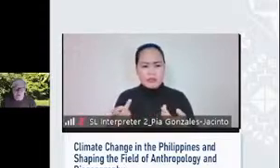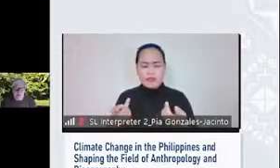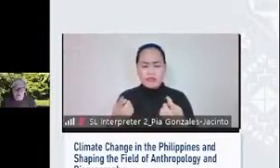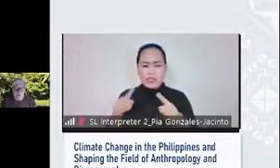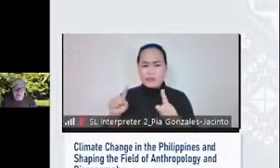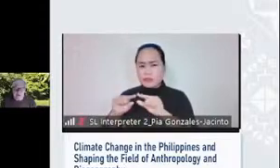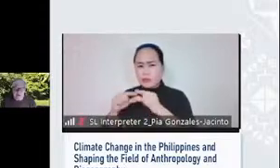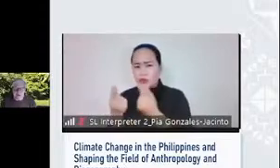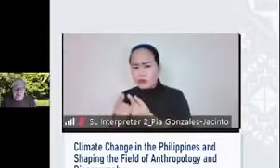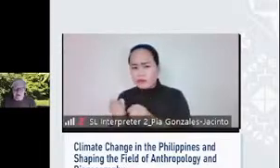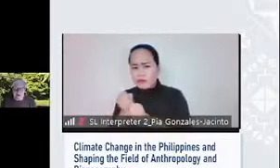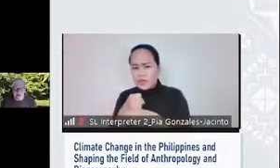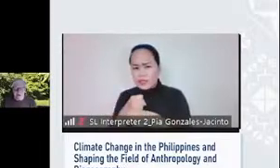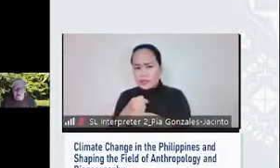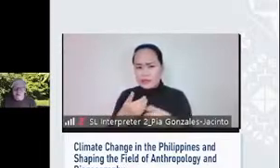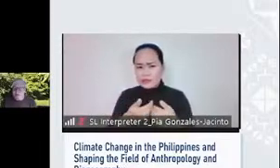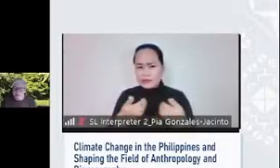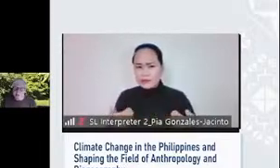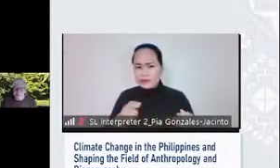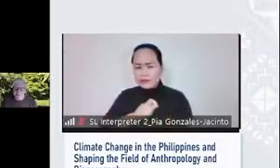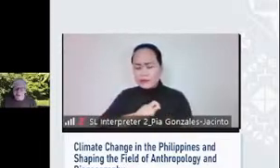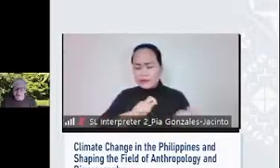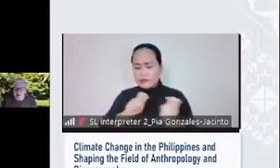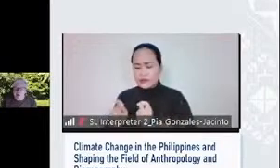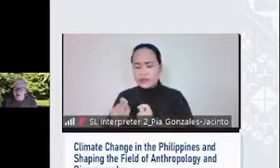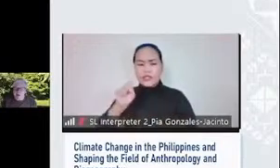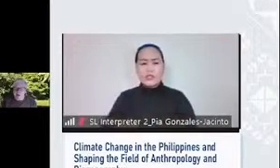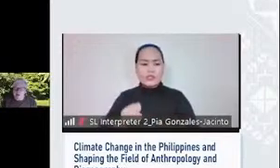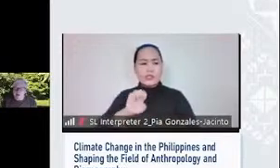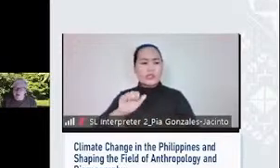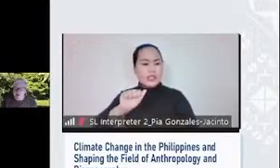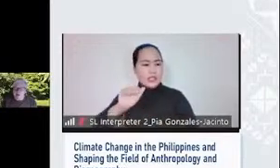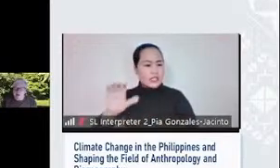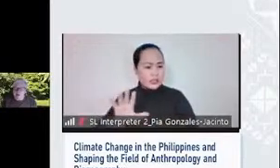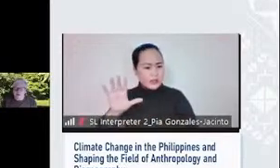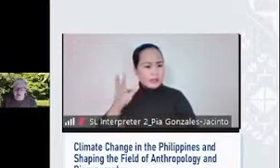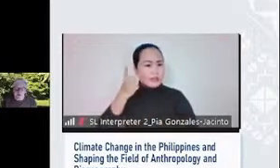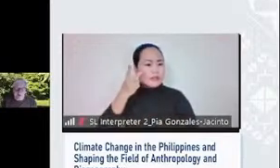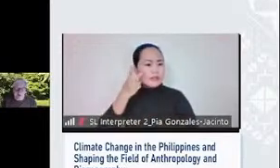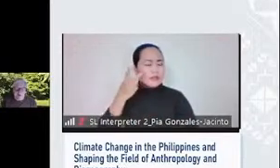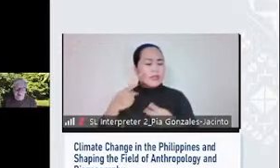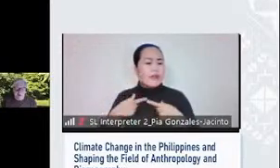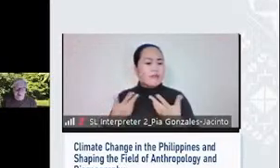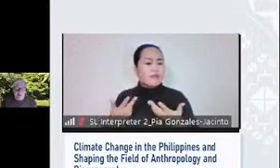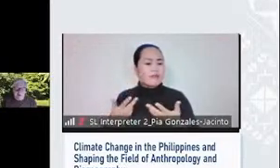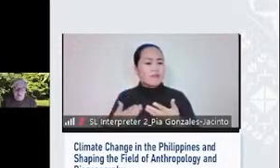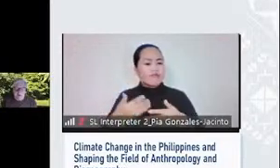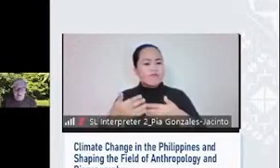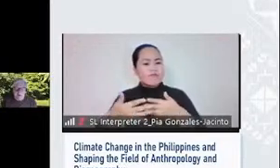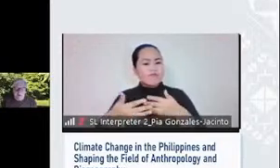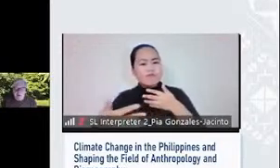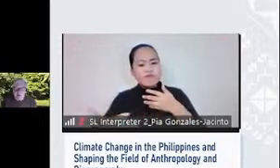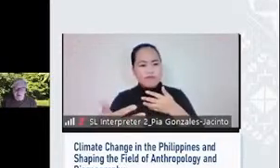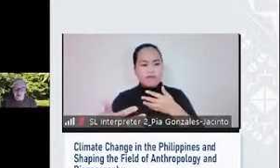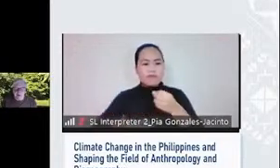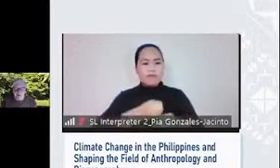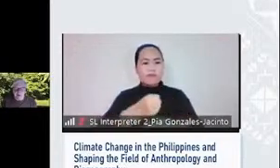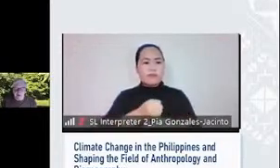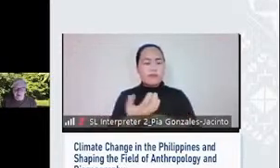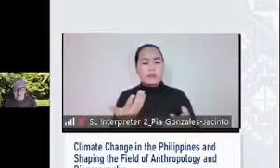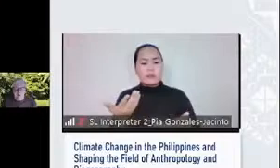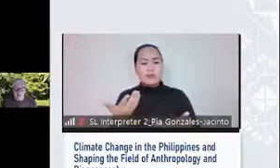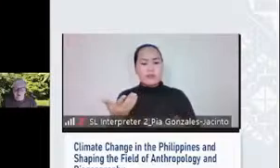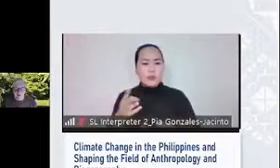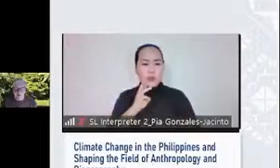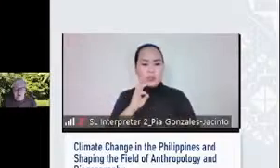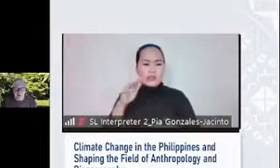migrated through island Southeast Asia in reticulate patterns for the next few thousands of years, surfing along the ups and downs of